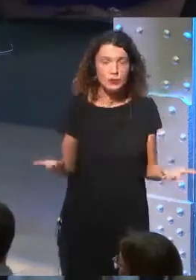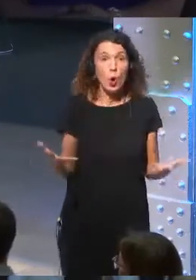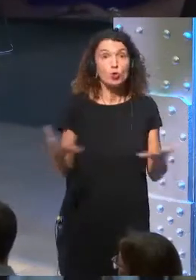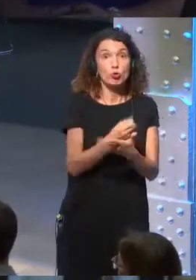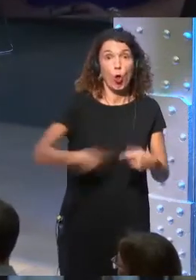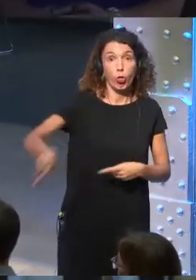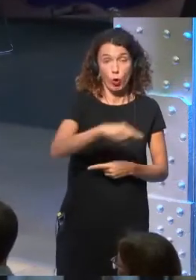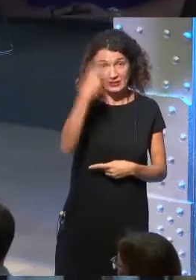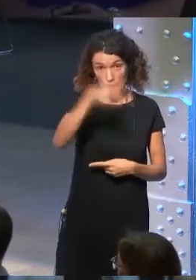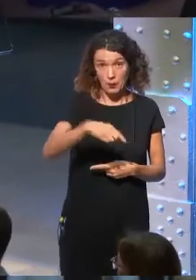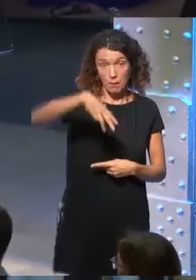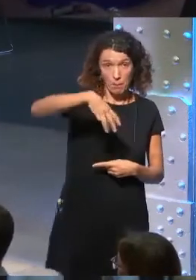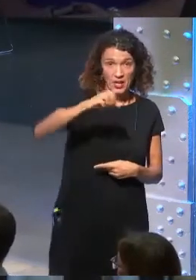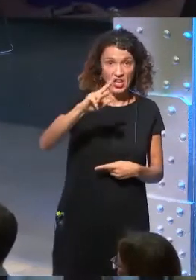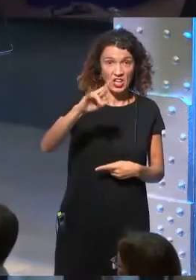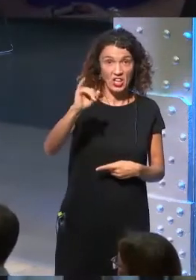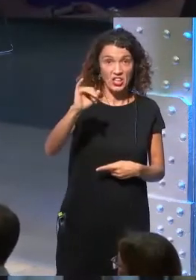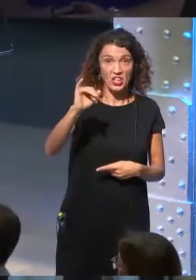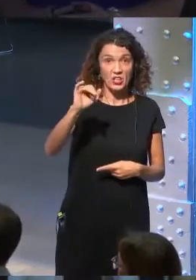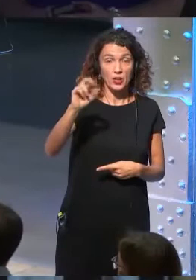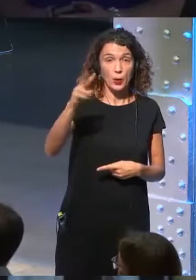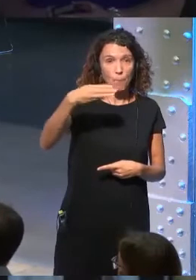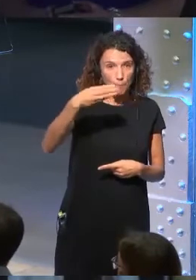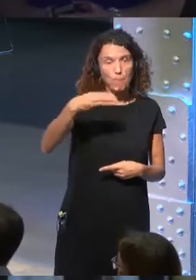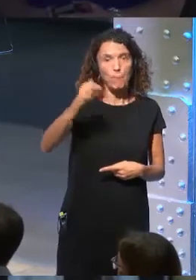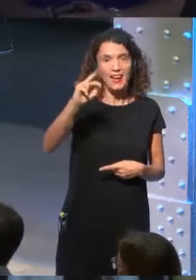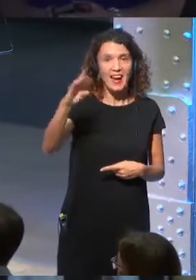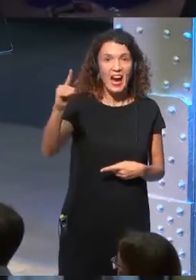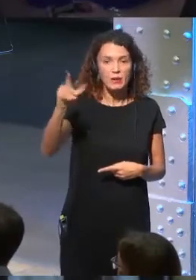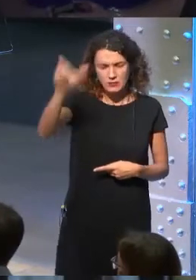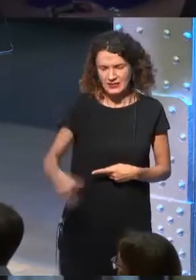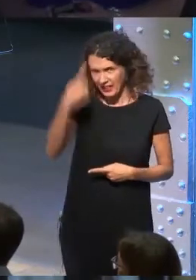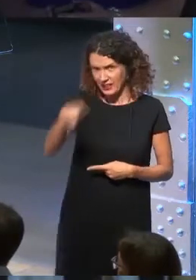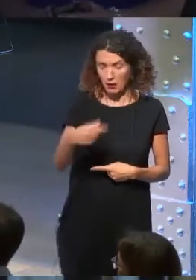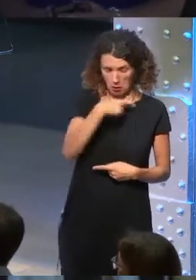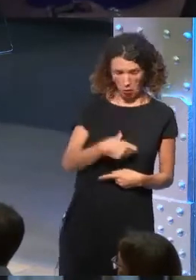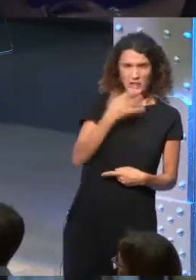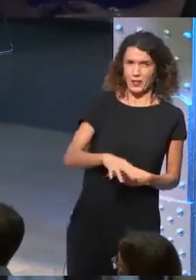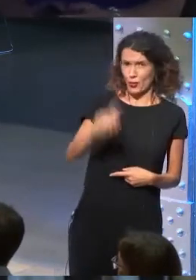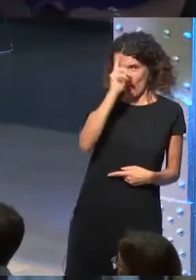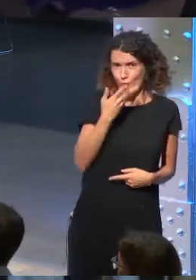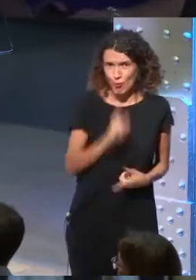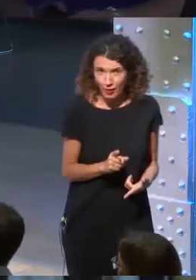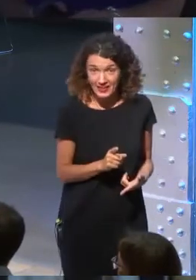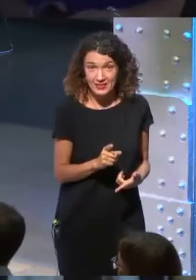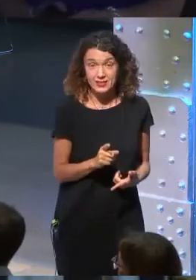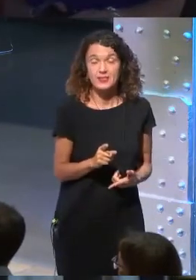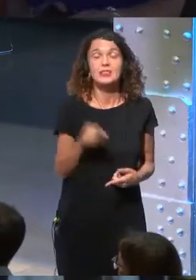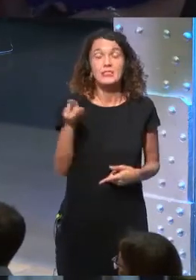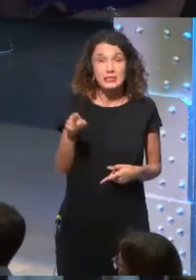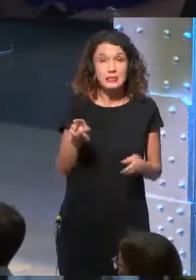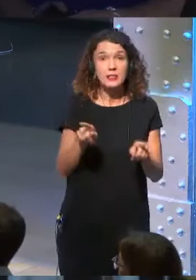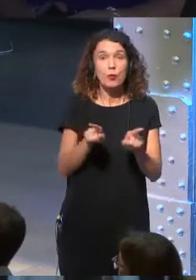presentation. You all know who Mary Bird is, and practically you all ignore who I am. So in